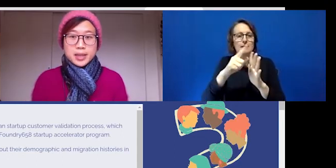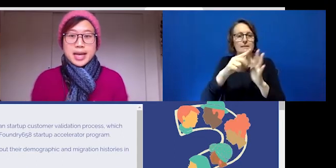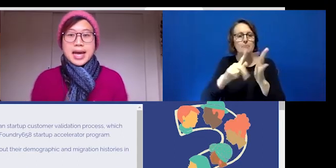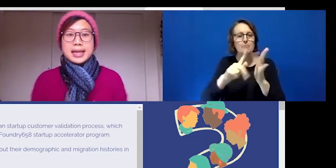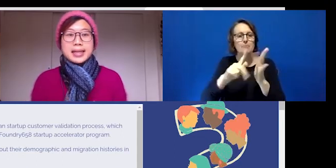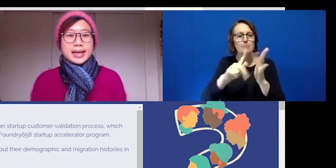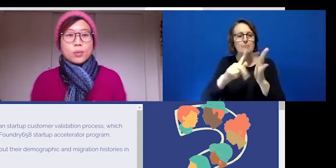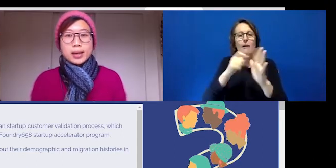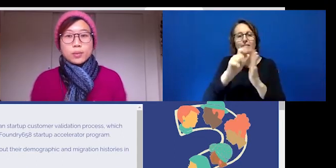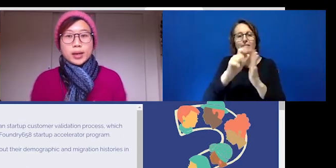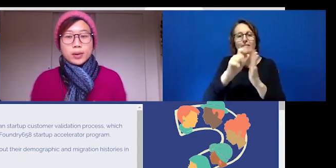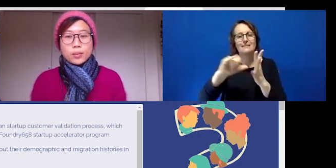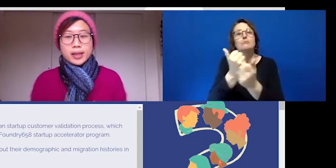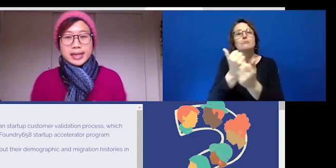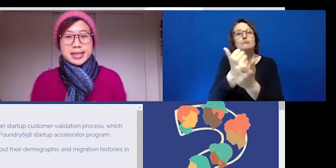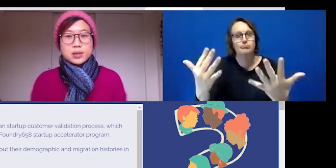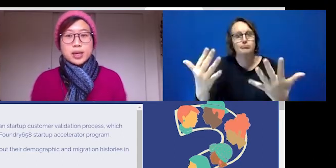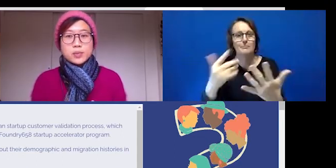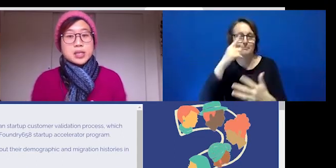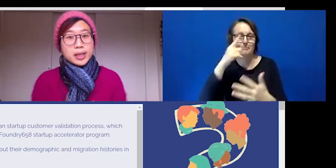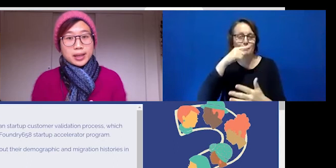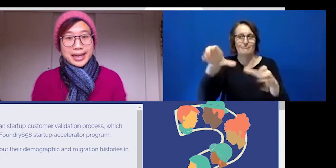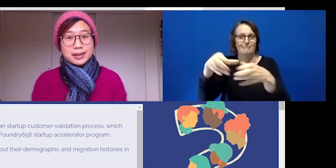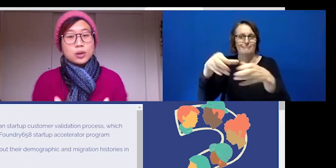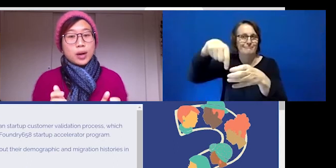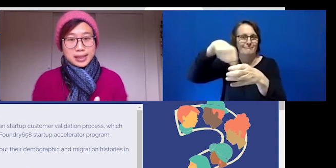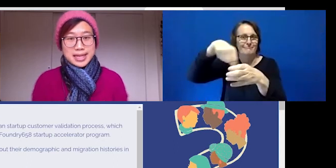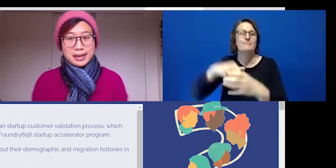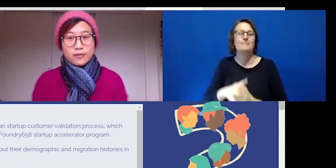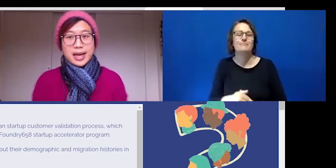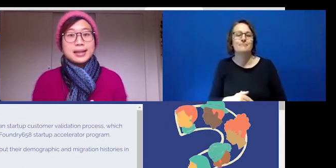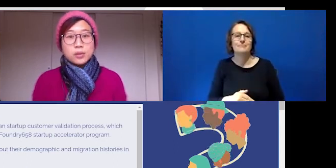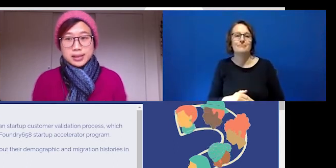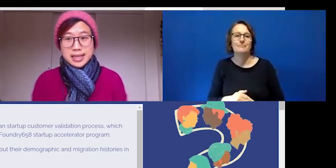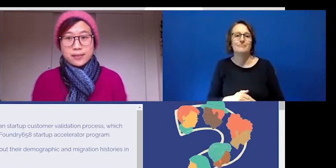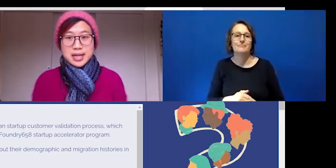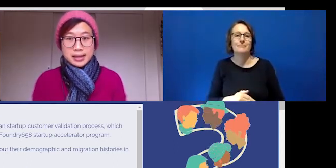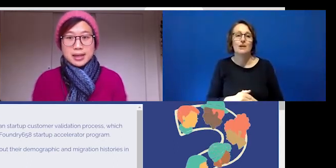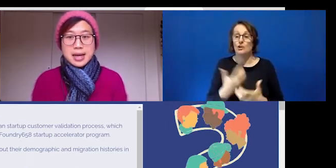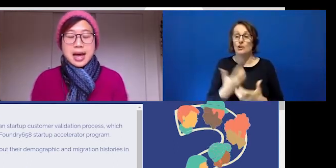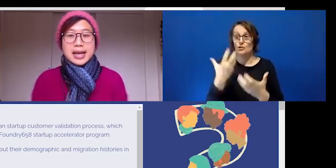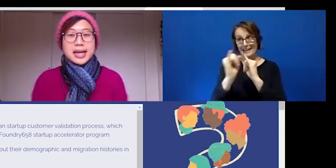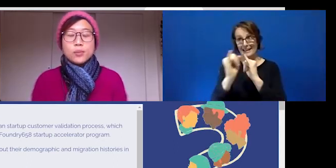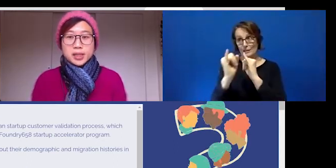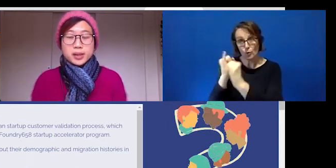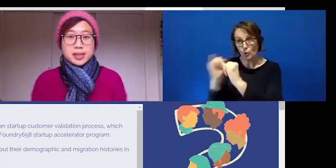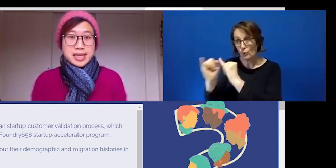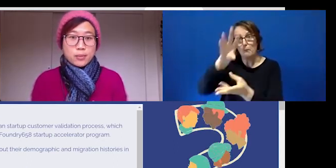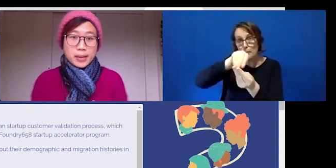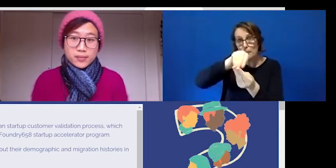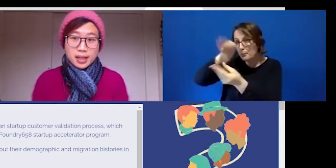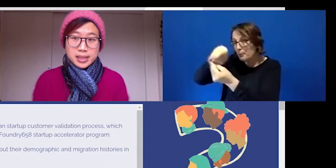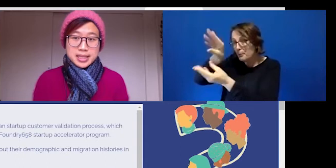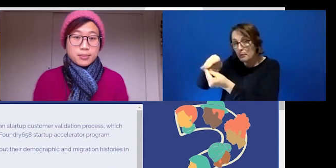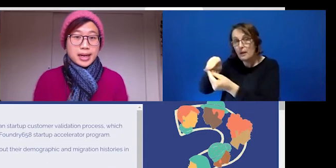others. And then what we then did was, once we collated the qualitative and the quantitative data, I then worked with the same